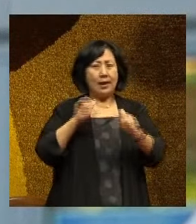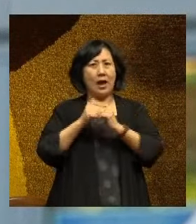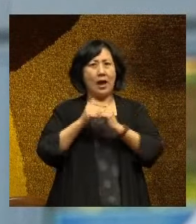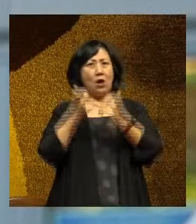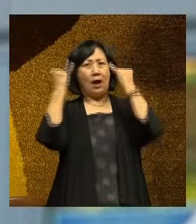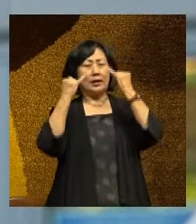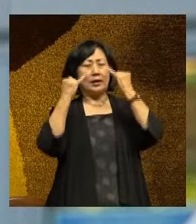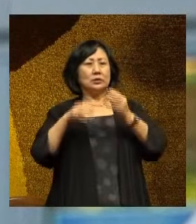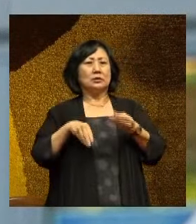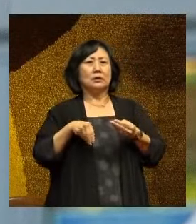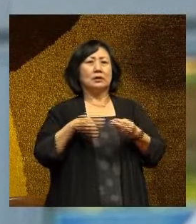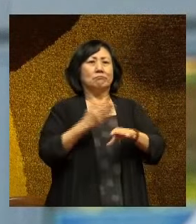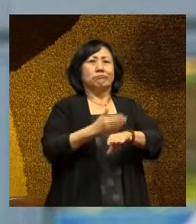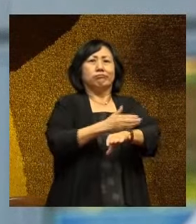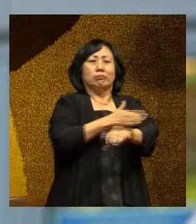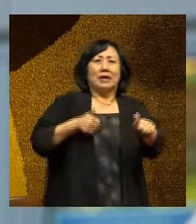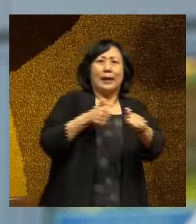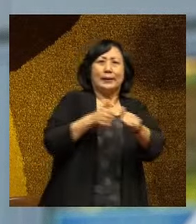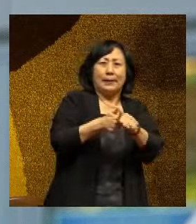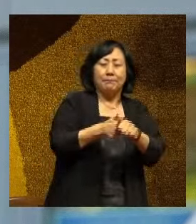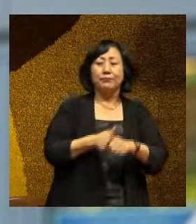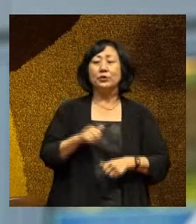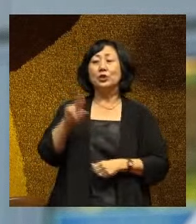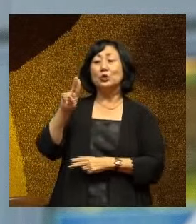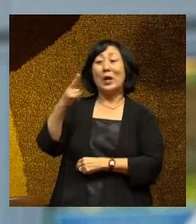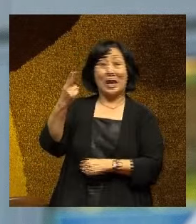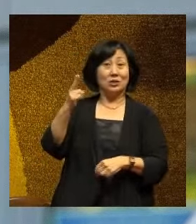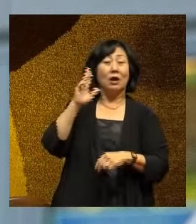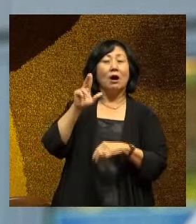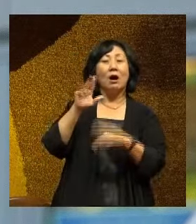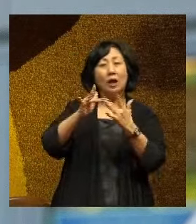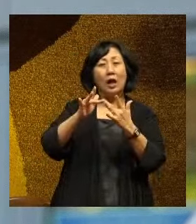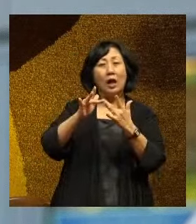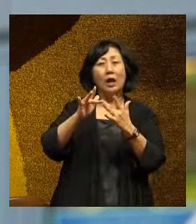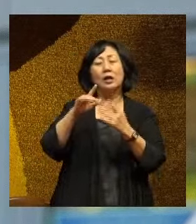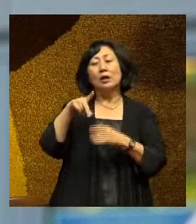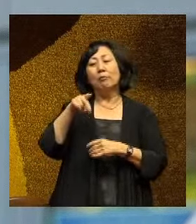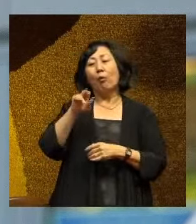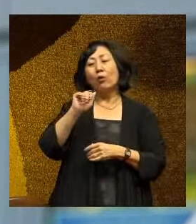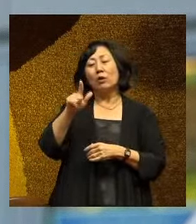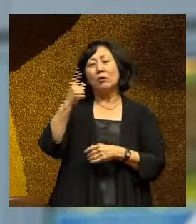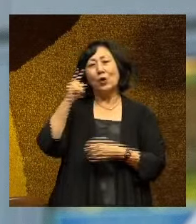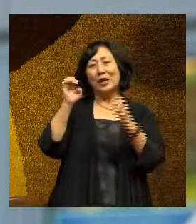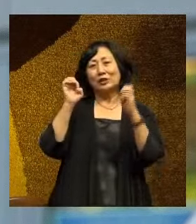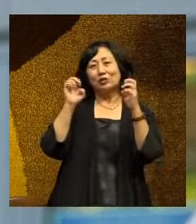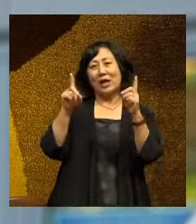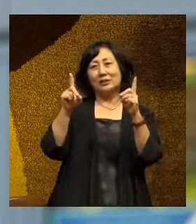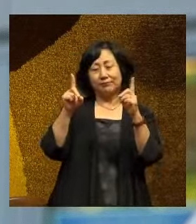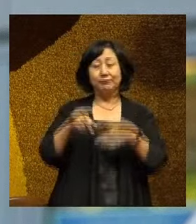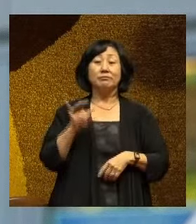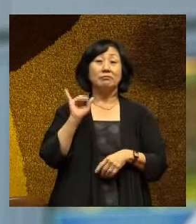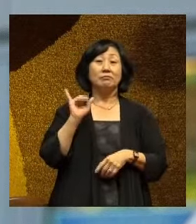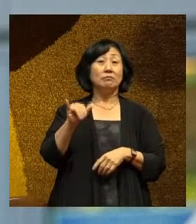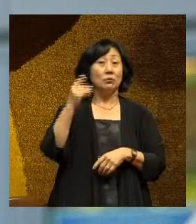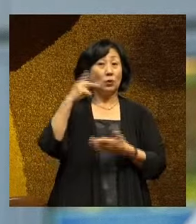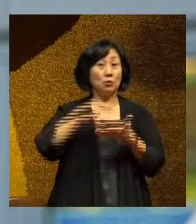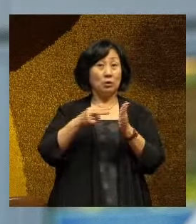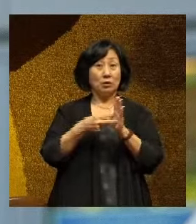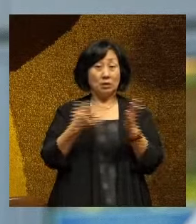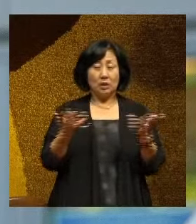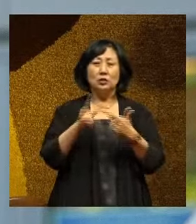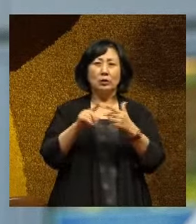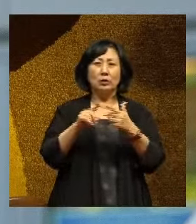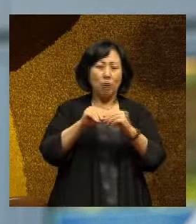UH to launch Hawaii Online Portal for Education, which is developing curriculum for